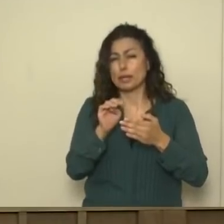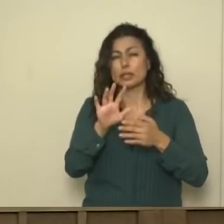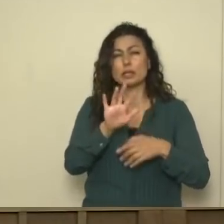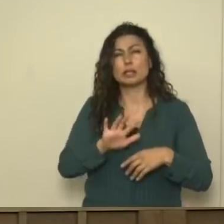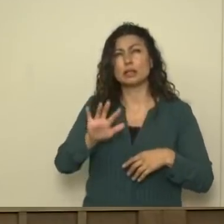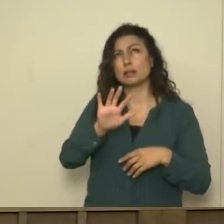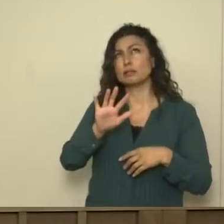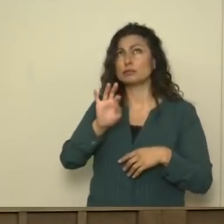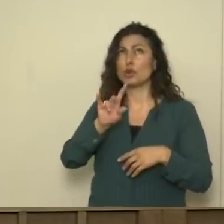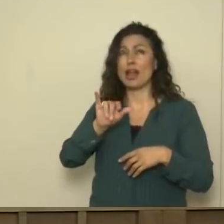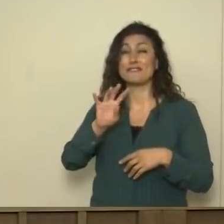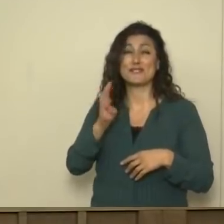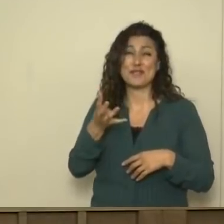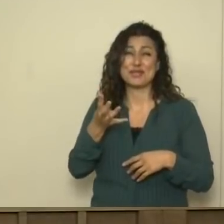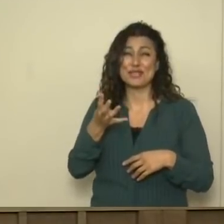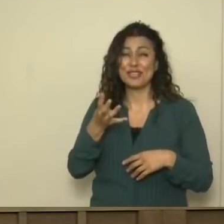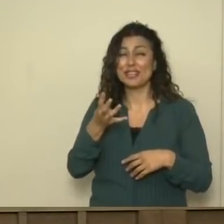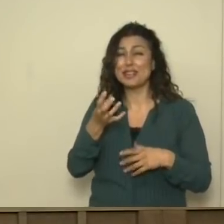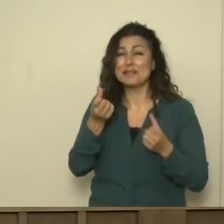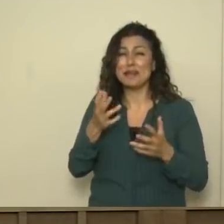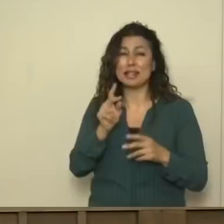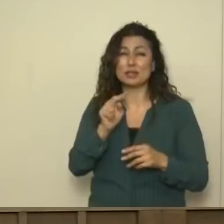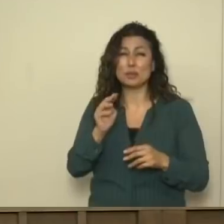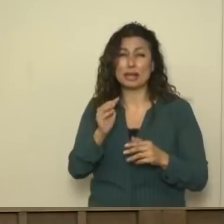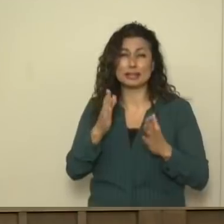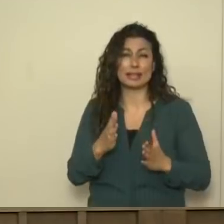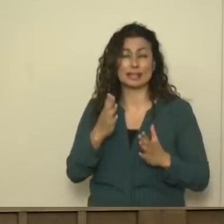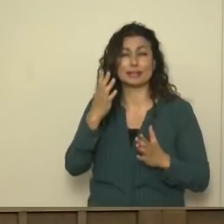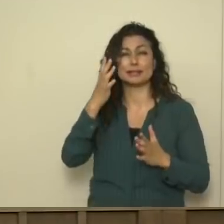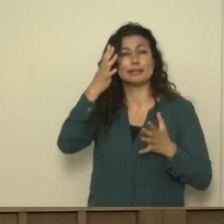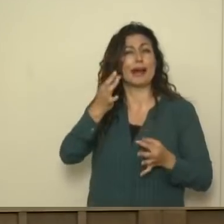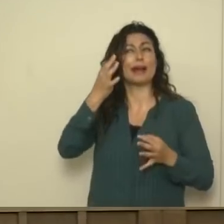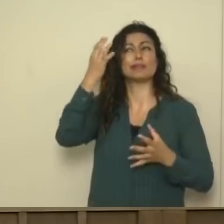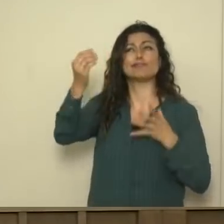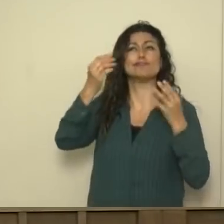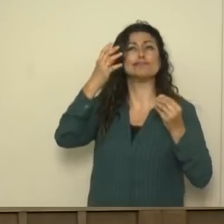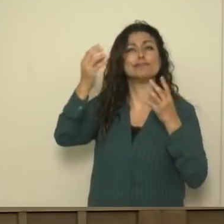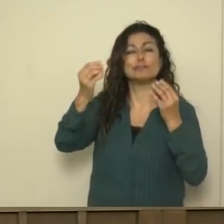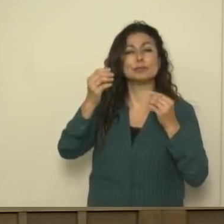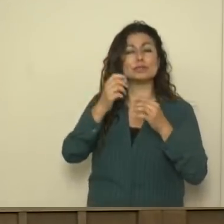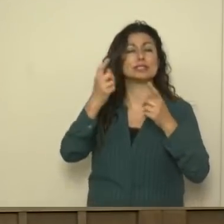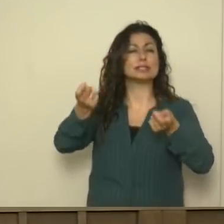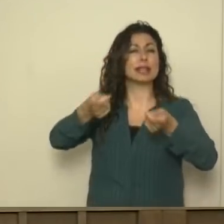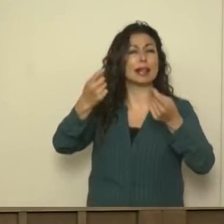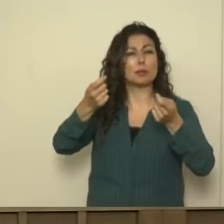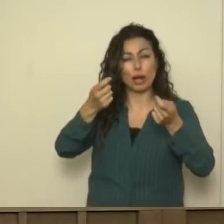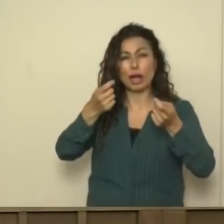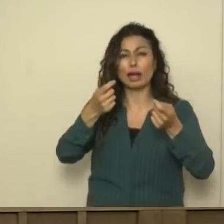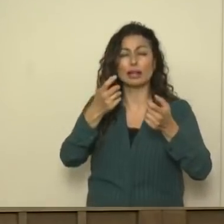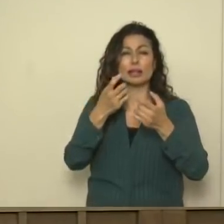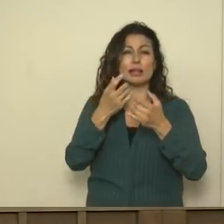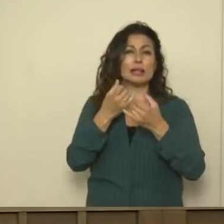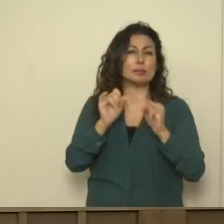the 4th of July, probably many New Mexicans going out to celebrate Independence Day and getting